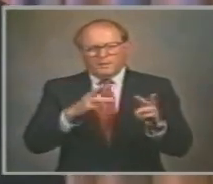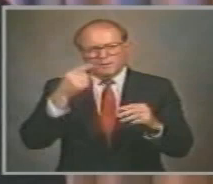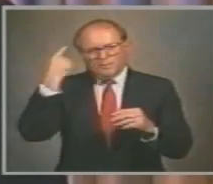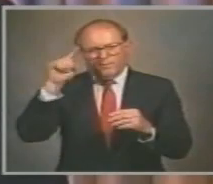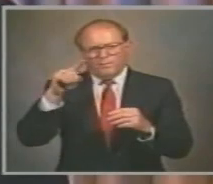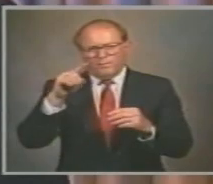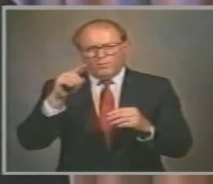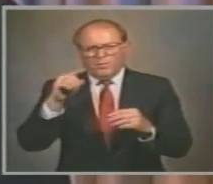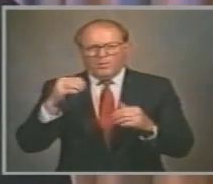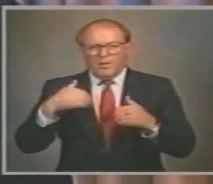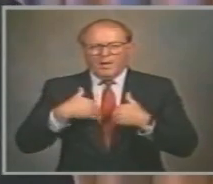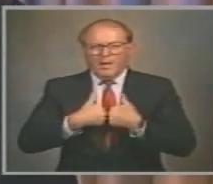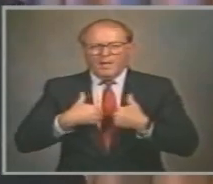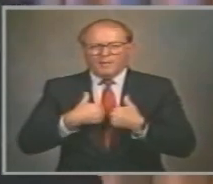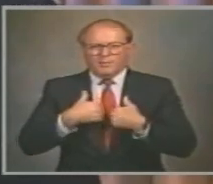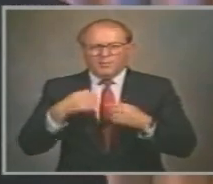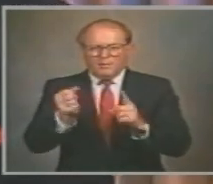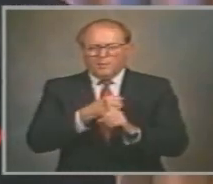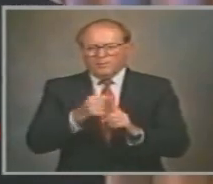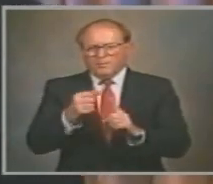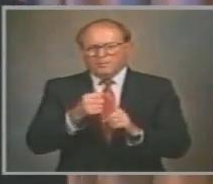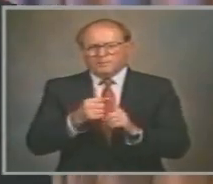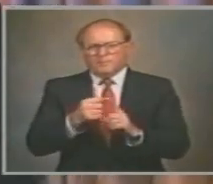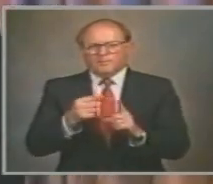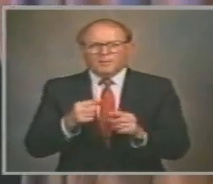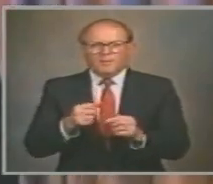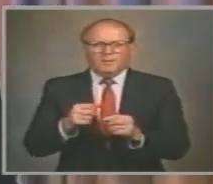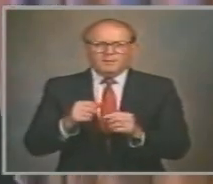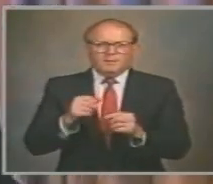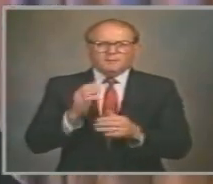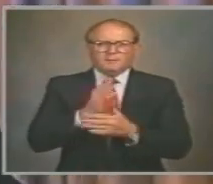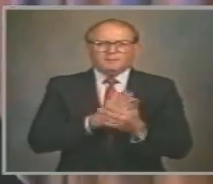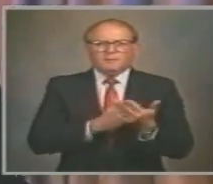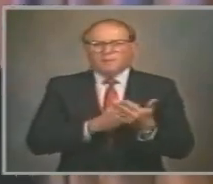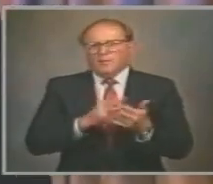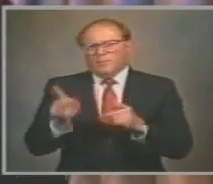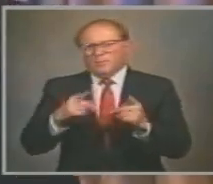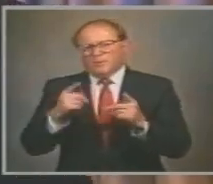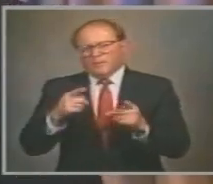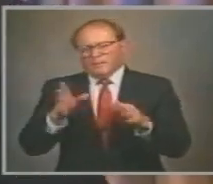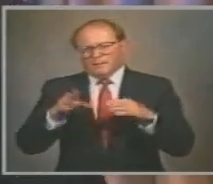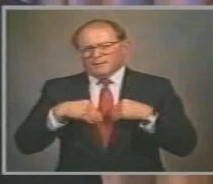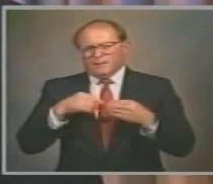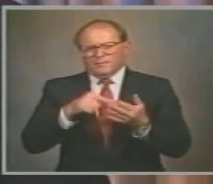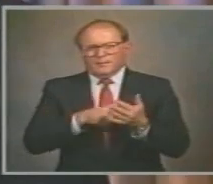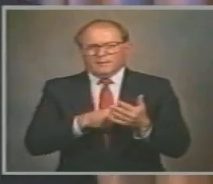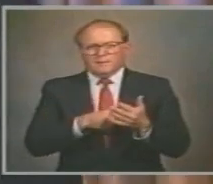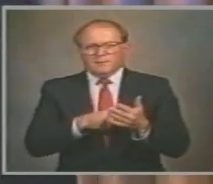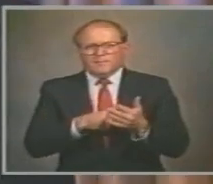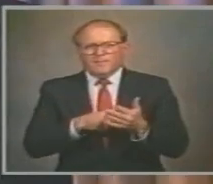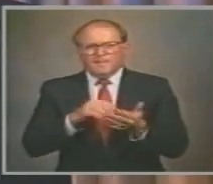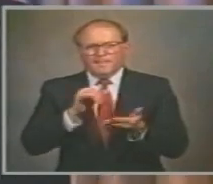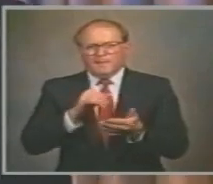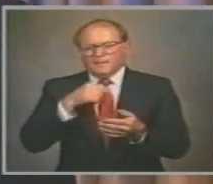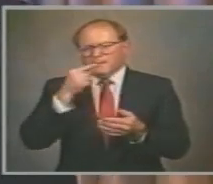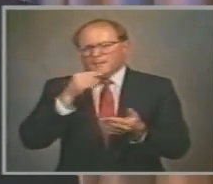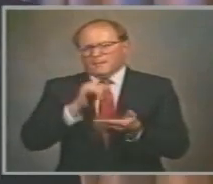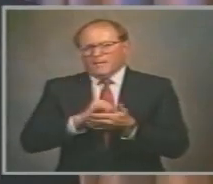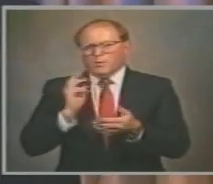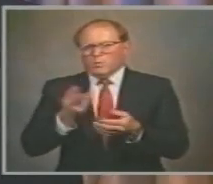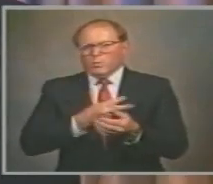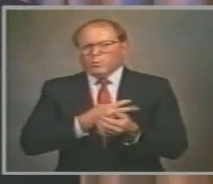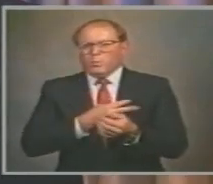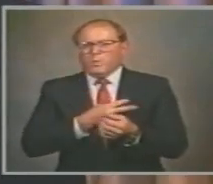animal abuse. As a matter of fact, the advocates of some of this behavior argue that we show compassion